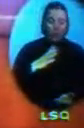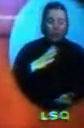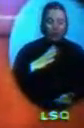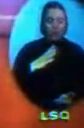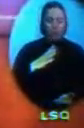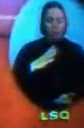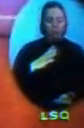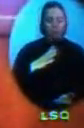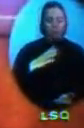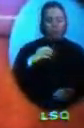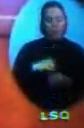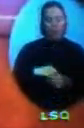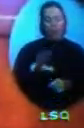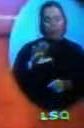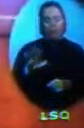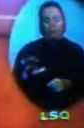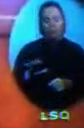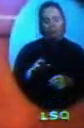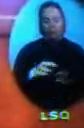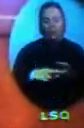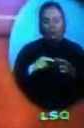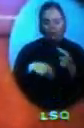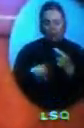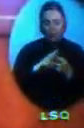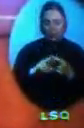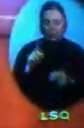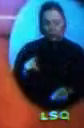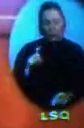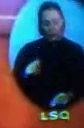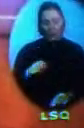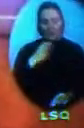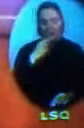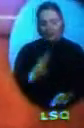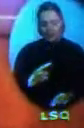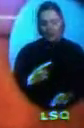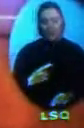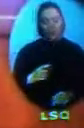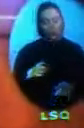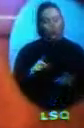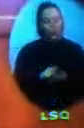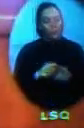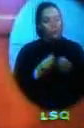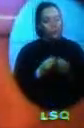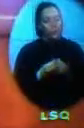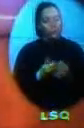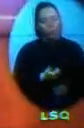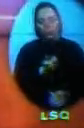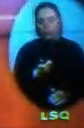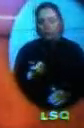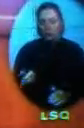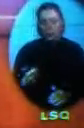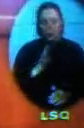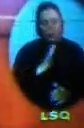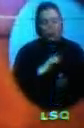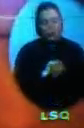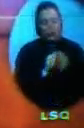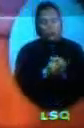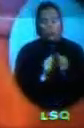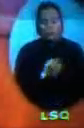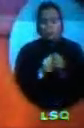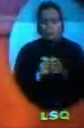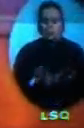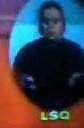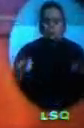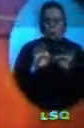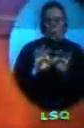her response, she should show and recognize what many, many have, that terrific methods and terrific changes have taken place.